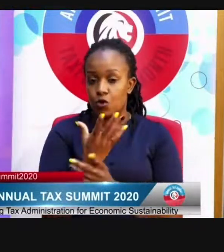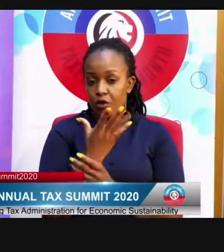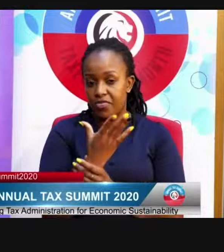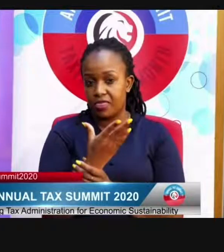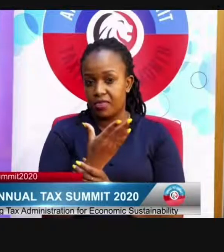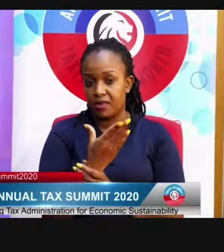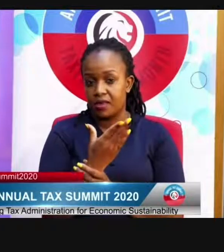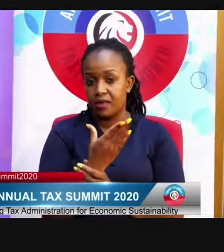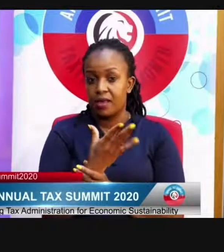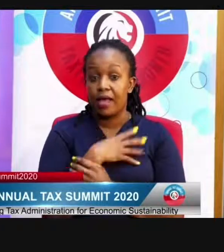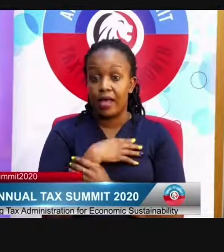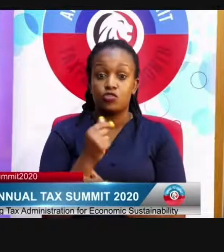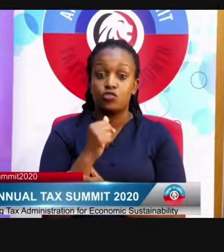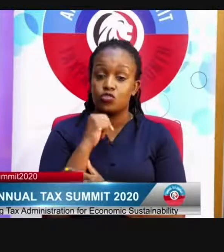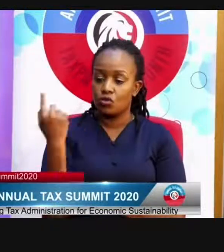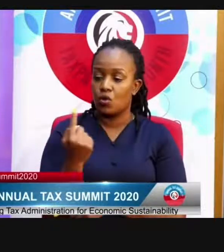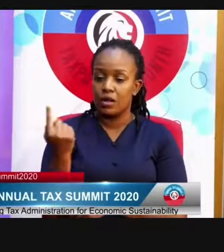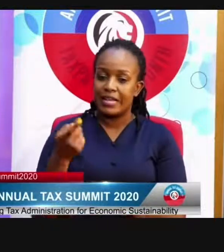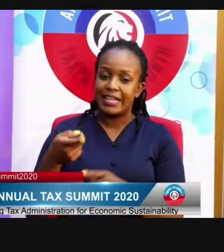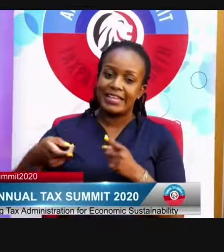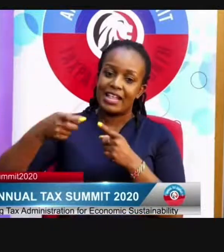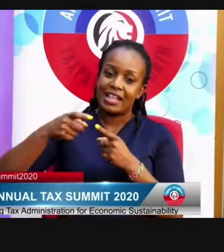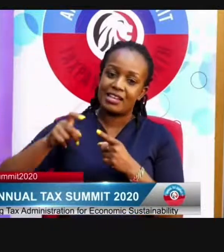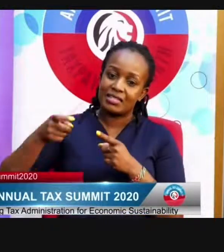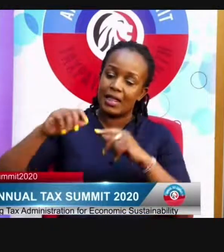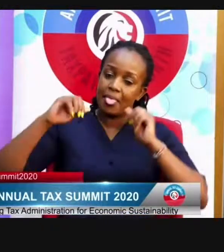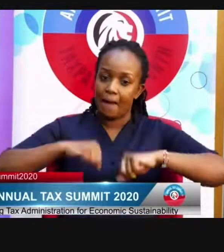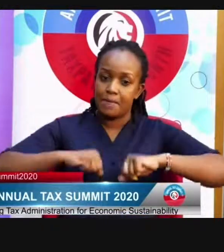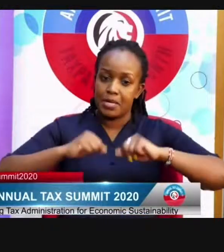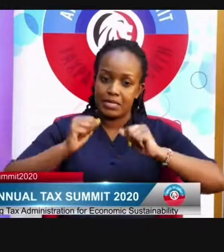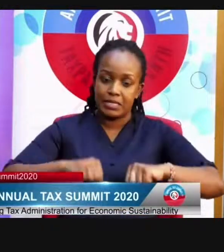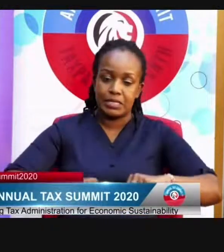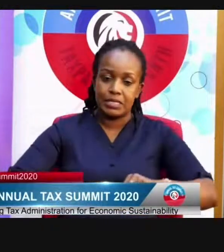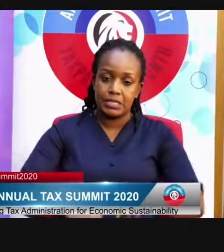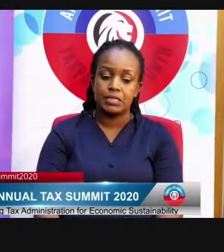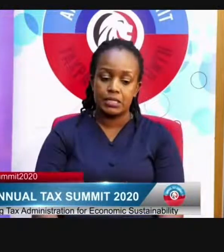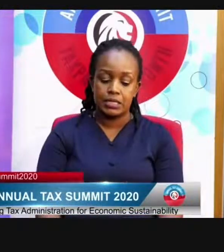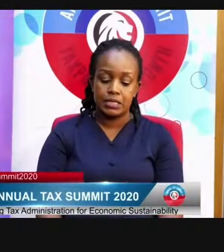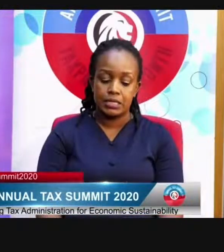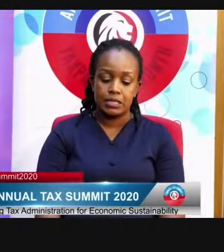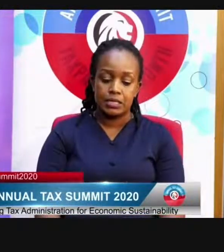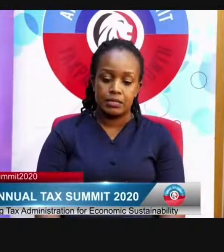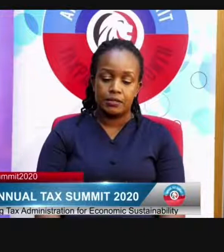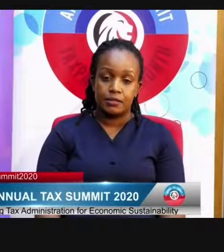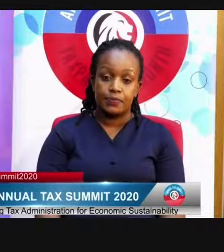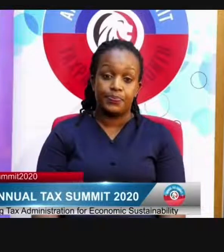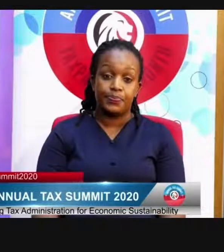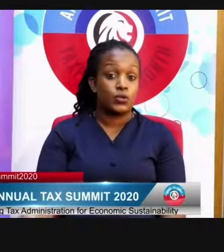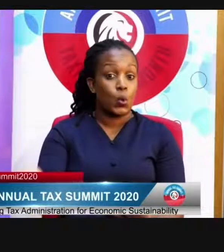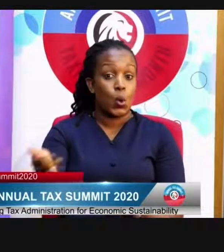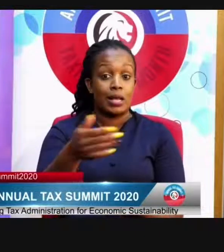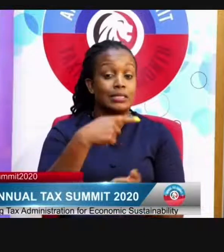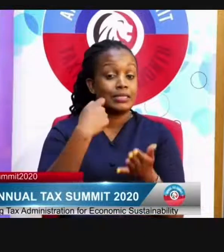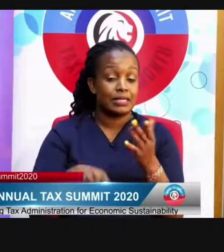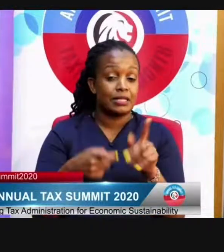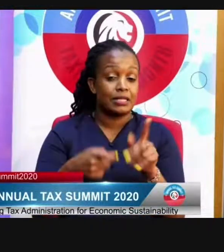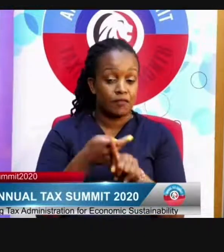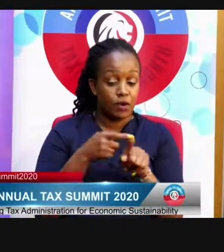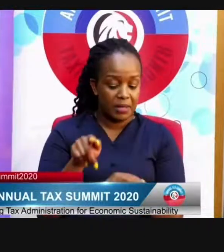looking at increasing our ability to collect taxes from that area, but also to support